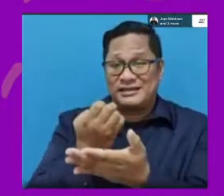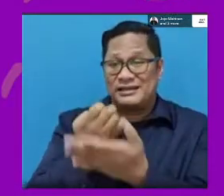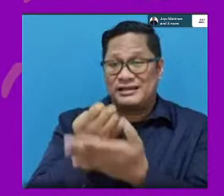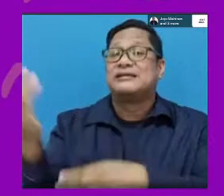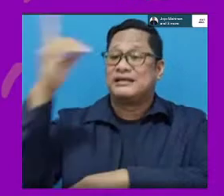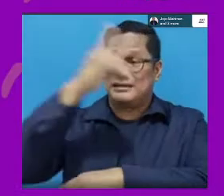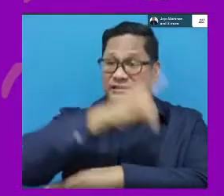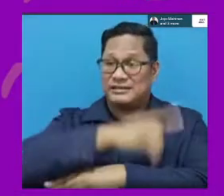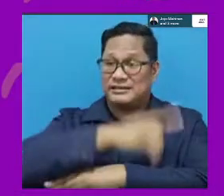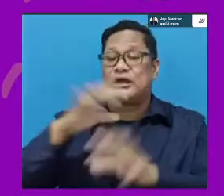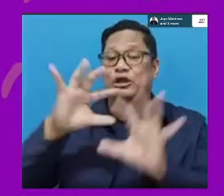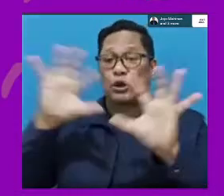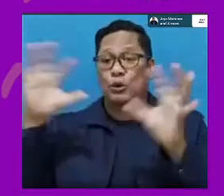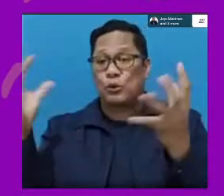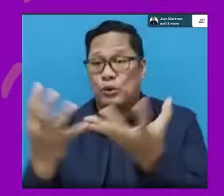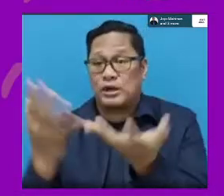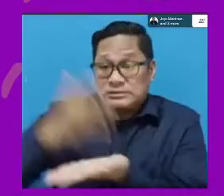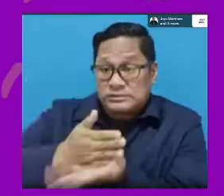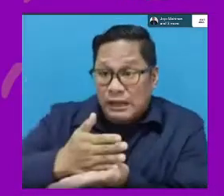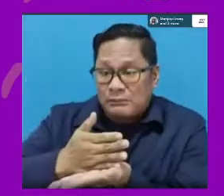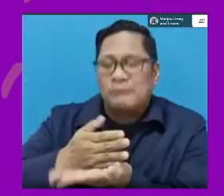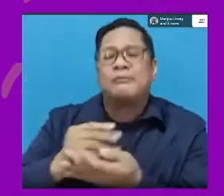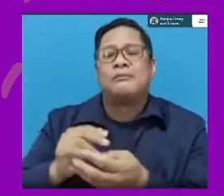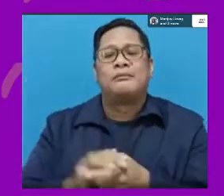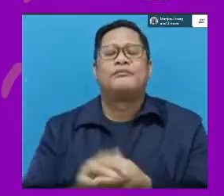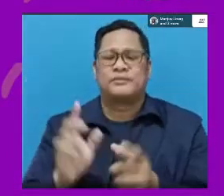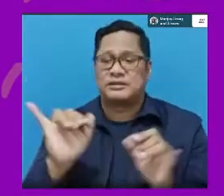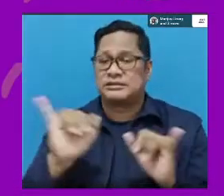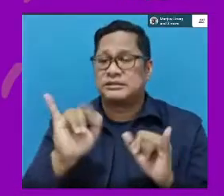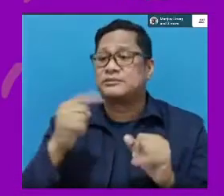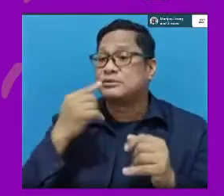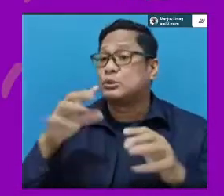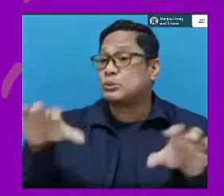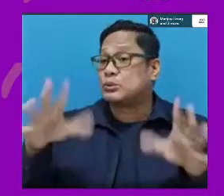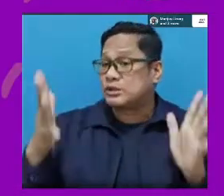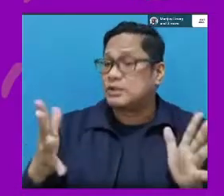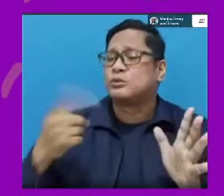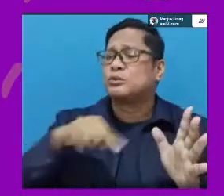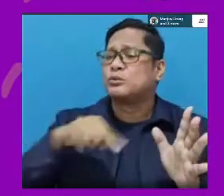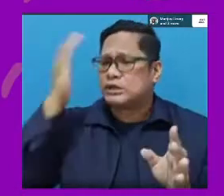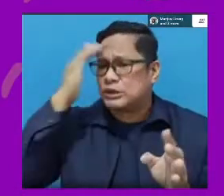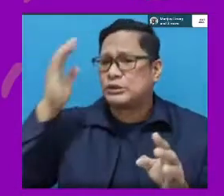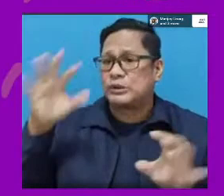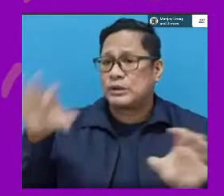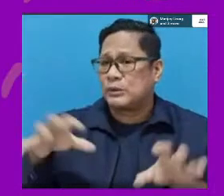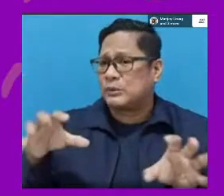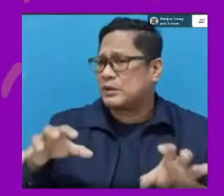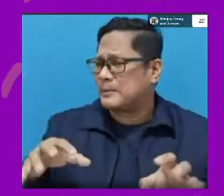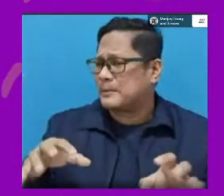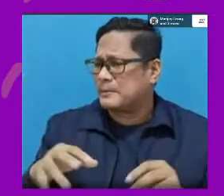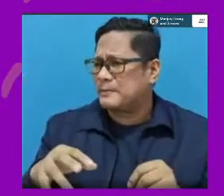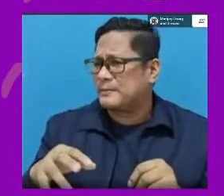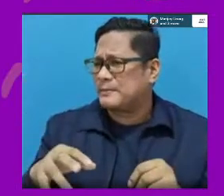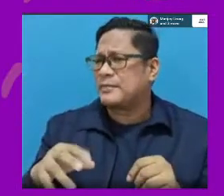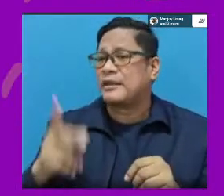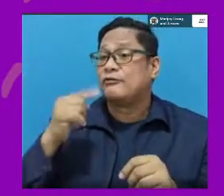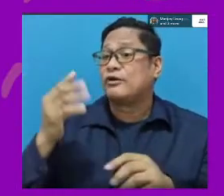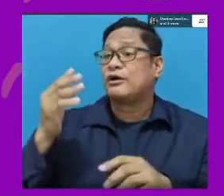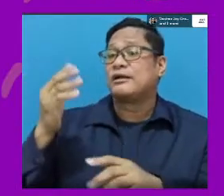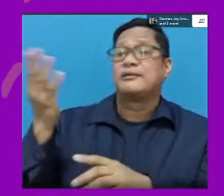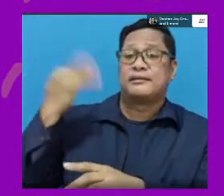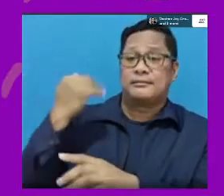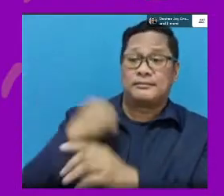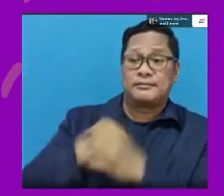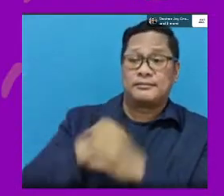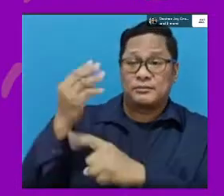stopped. As development and humanitarian workers, we know our work cannot stop. By May of last year,